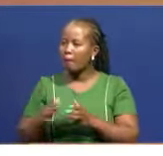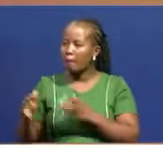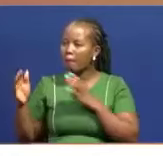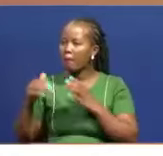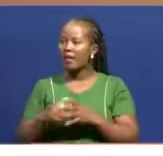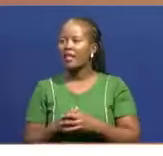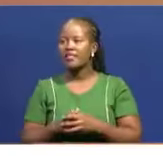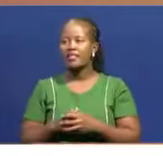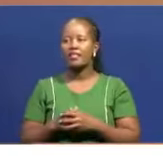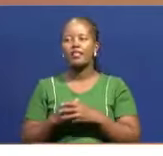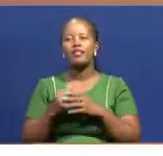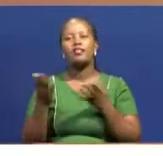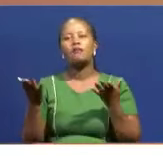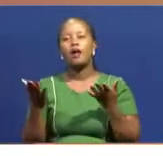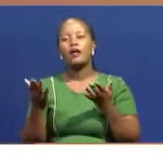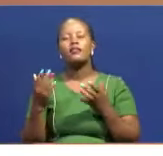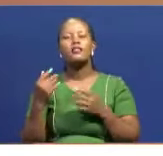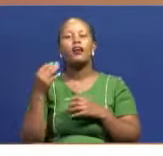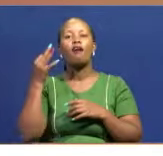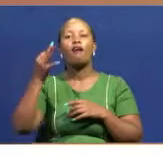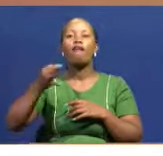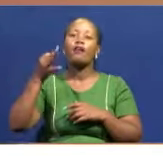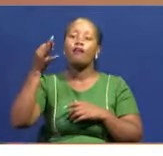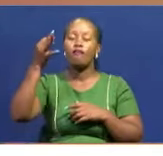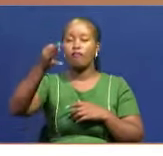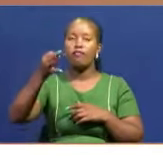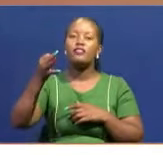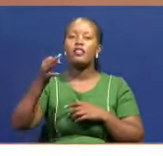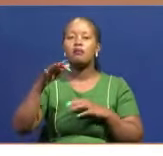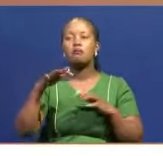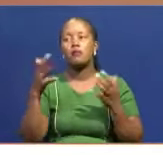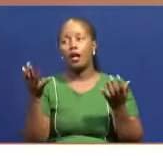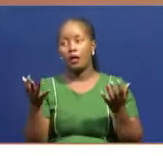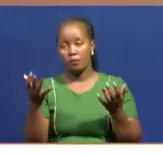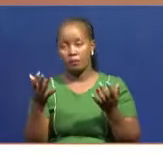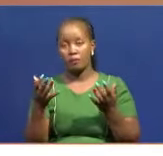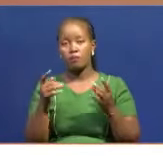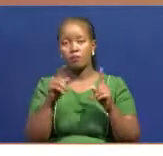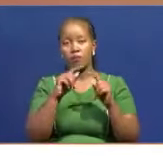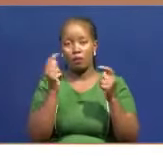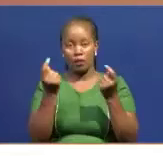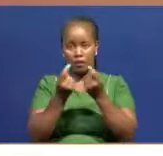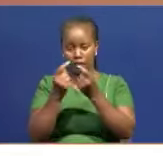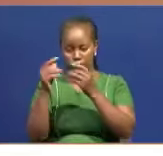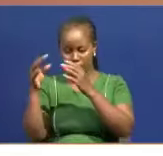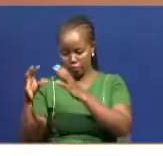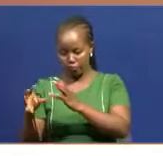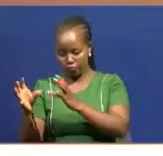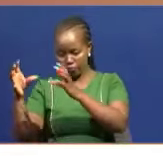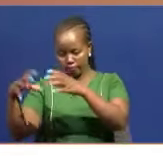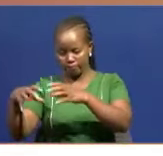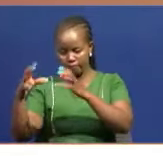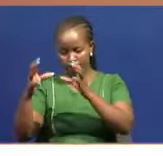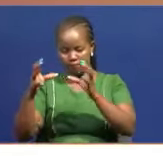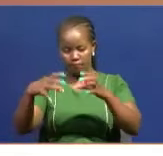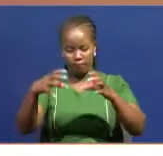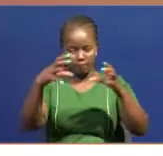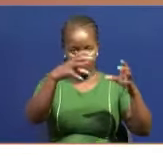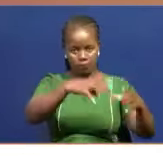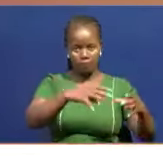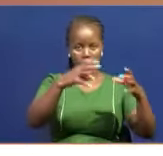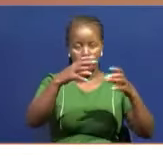should really be the future of development is that clubs, schools,